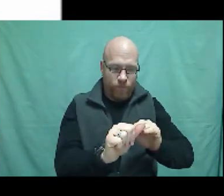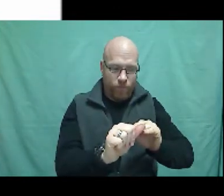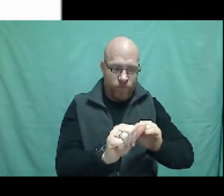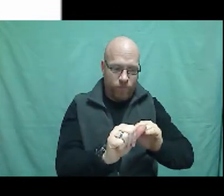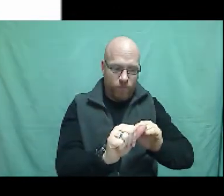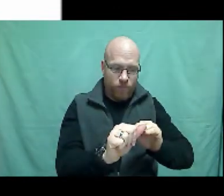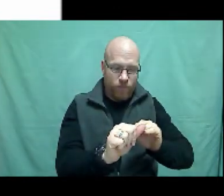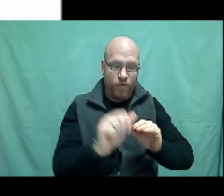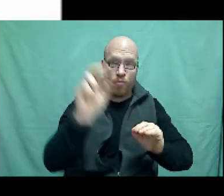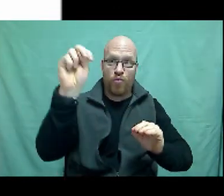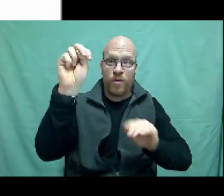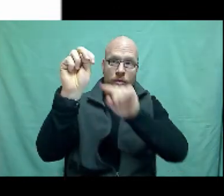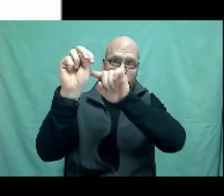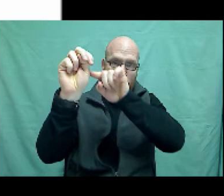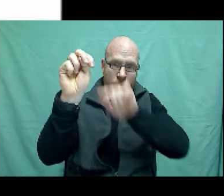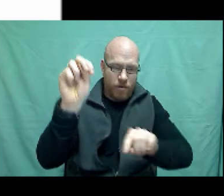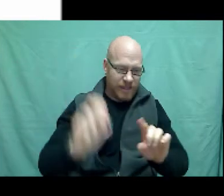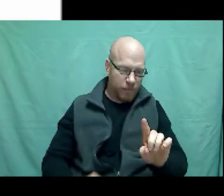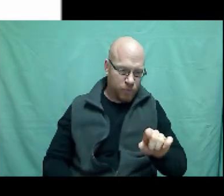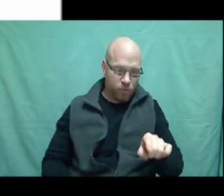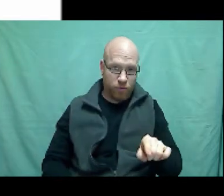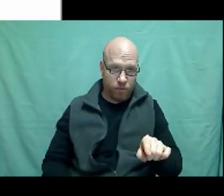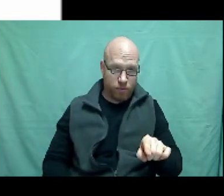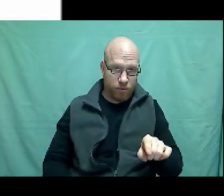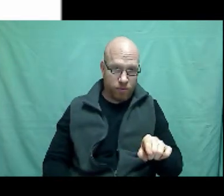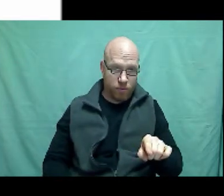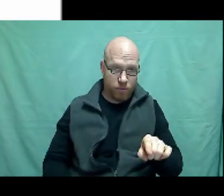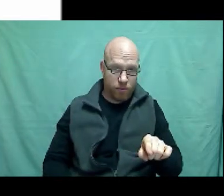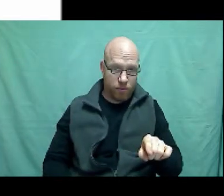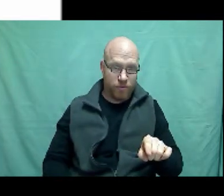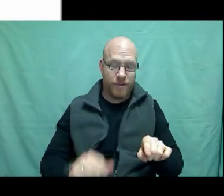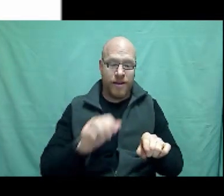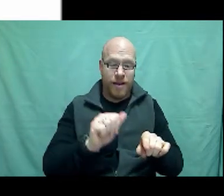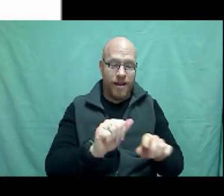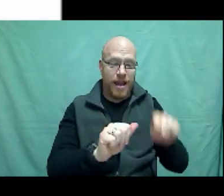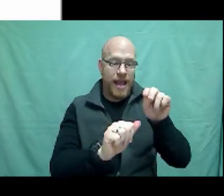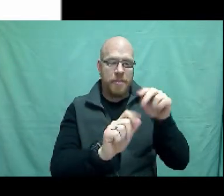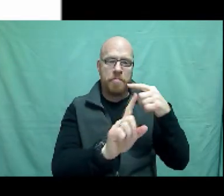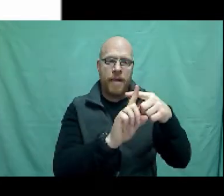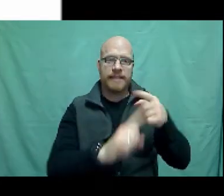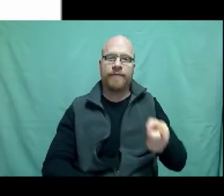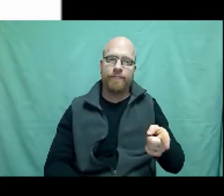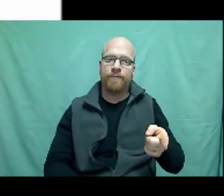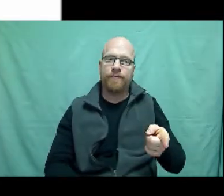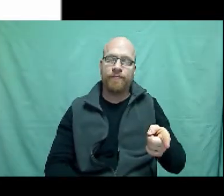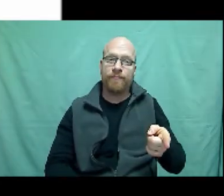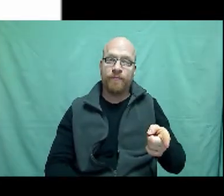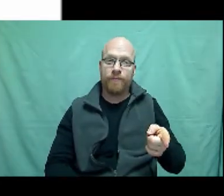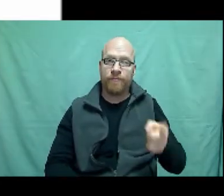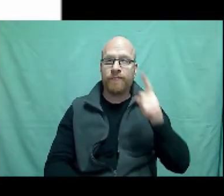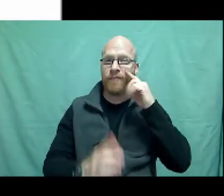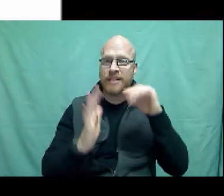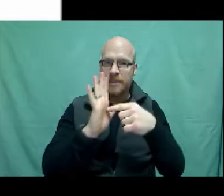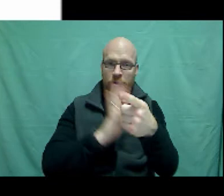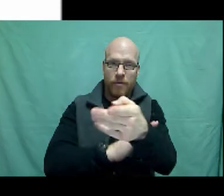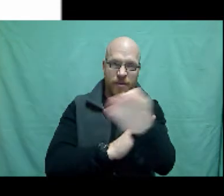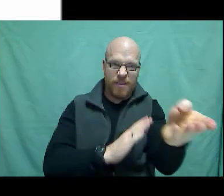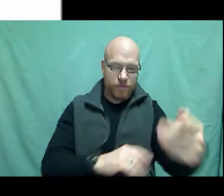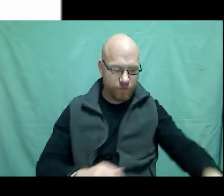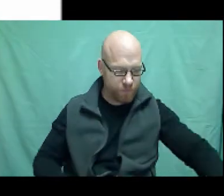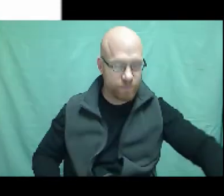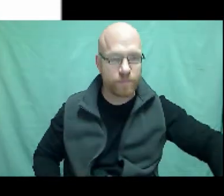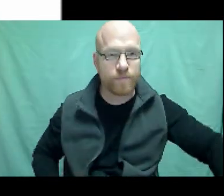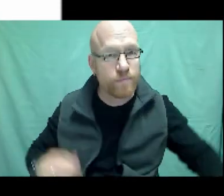So it moves to the denominator, and then n goes from negative to positive. So it's 1 over a to